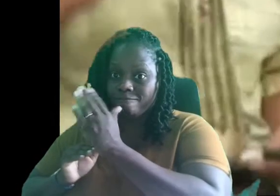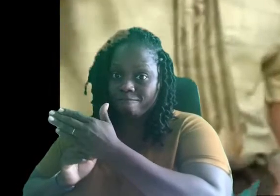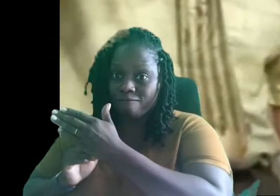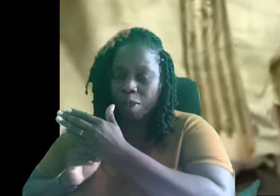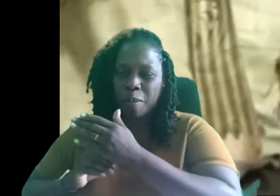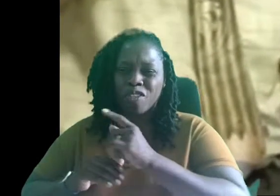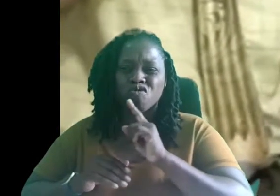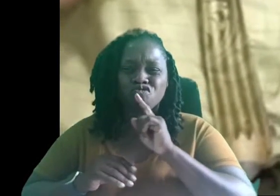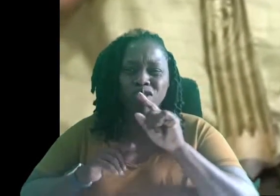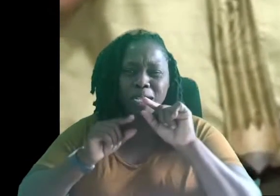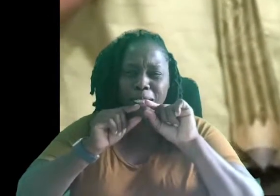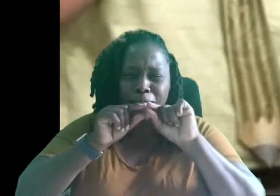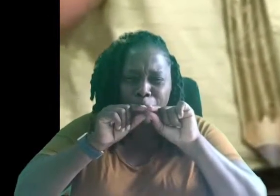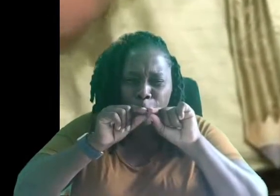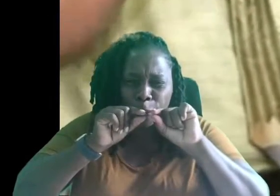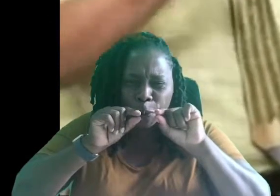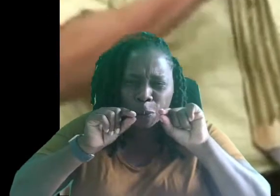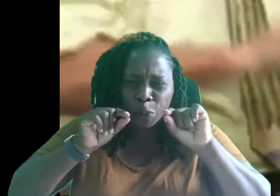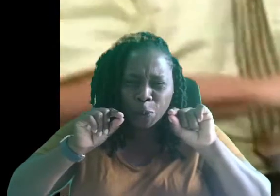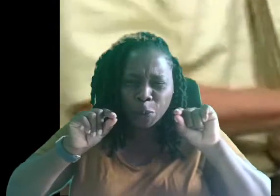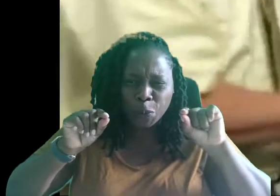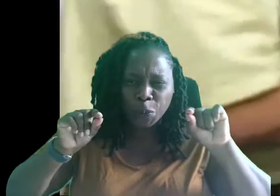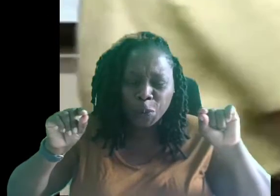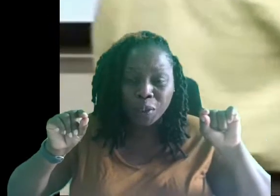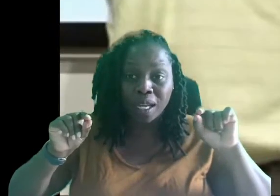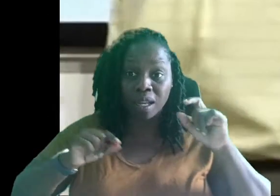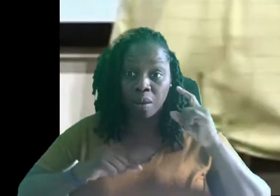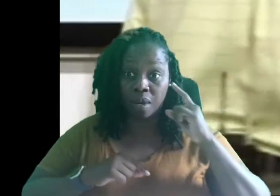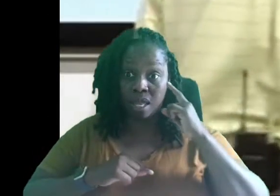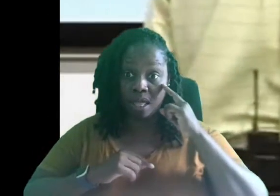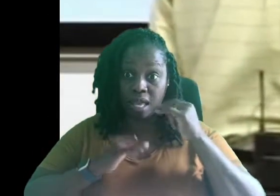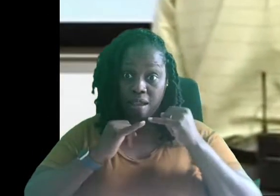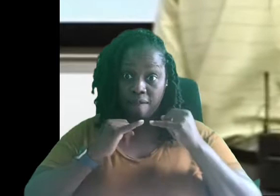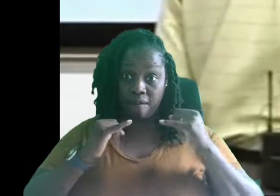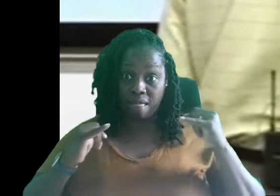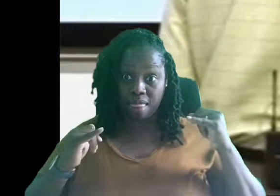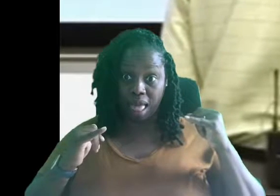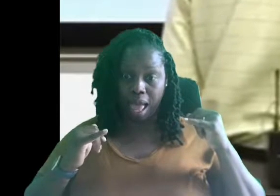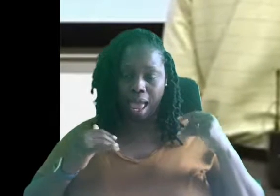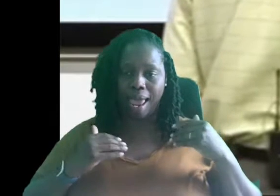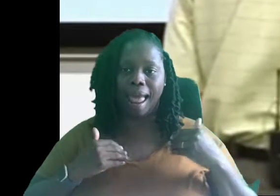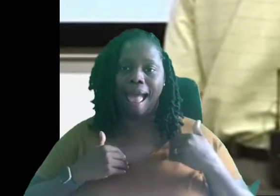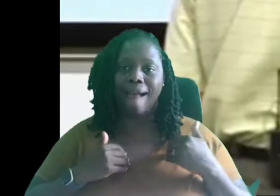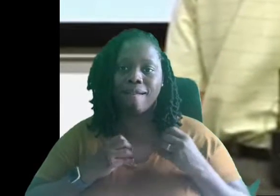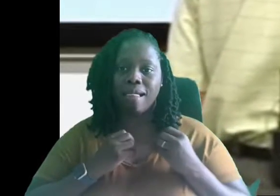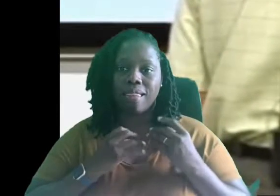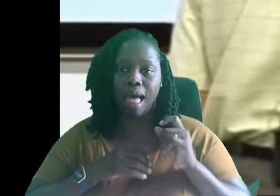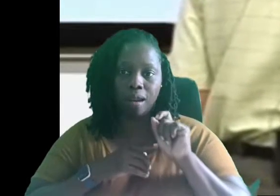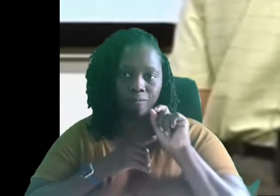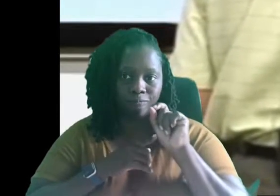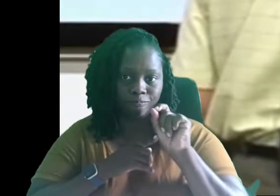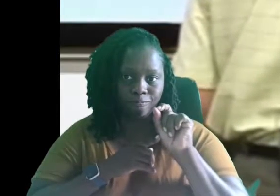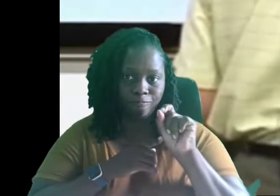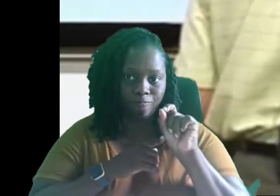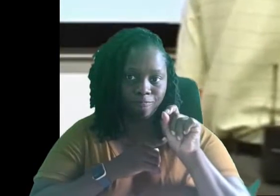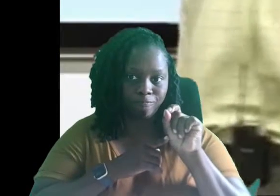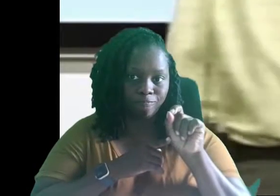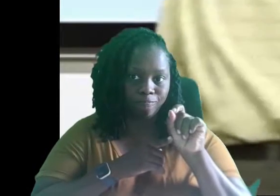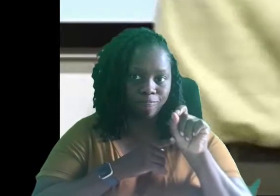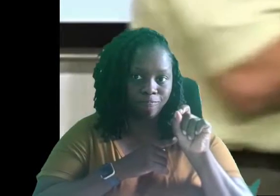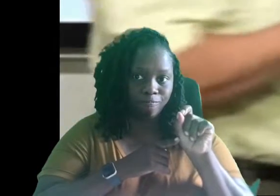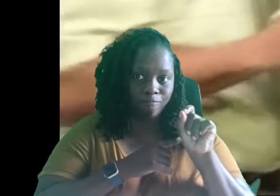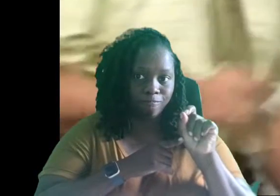direction, but it's infinitely skinny. You want to think of a line as consisting of a whole bunch